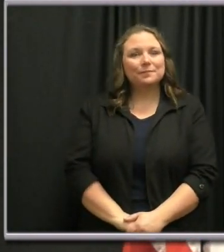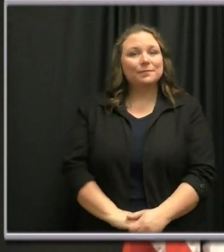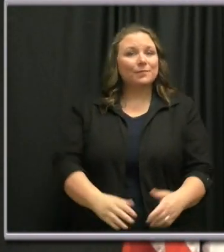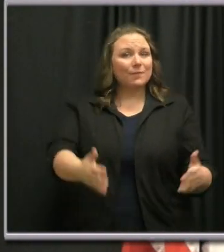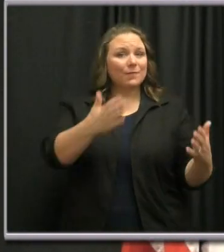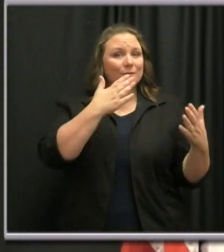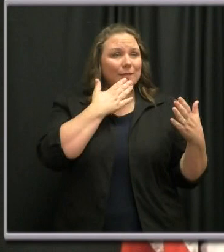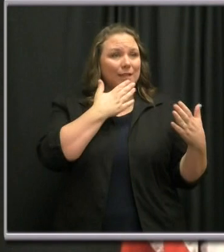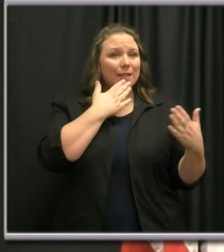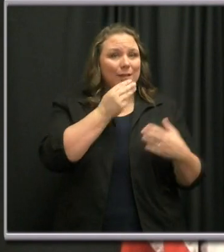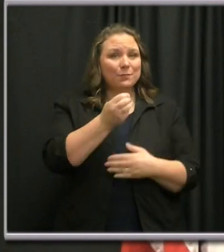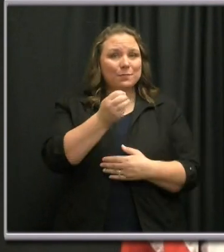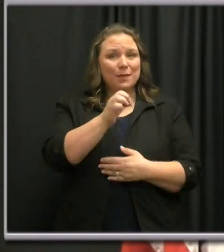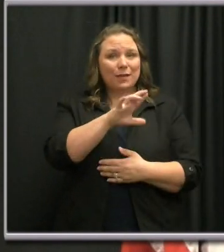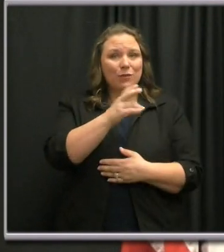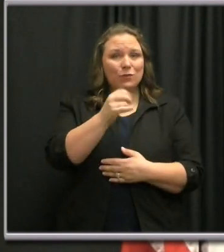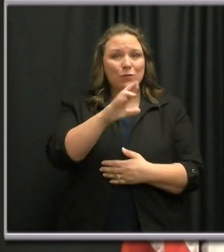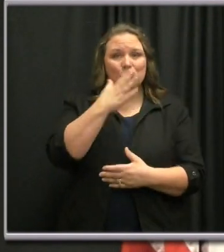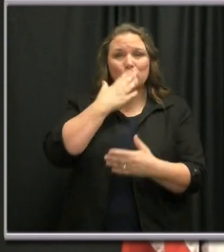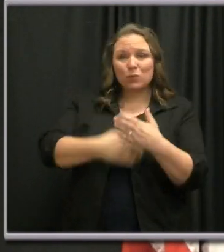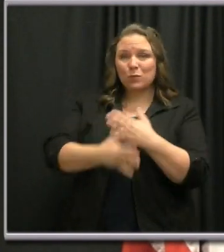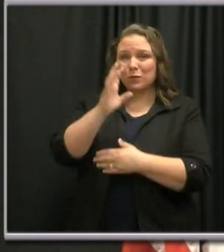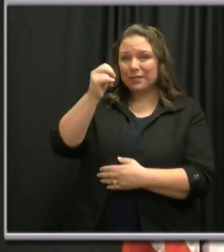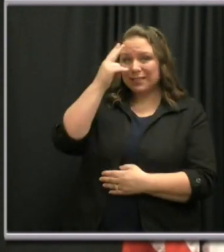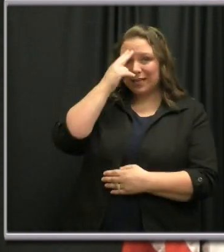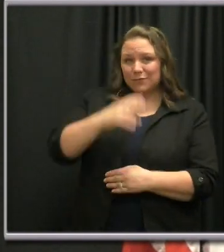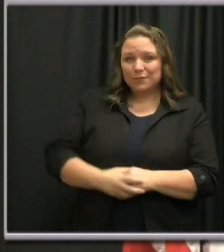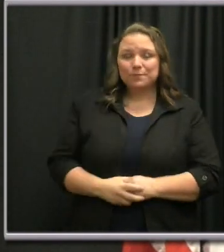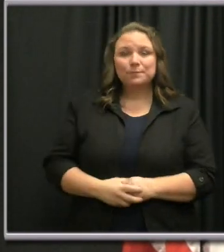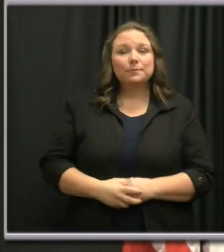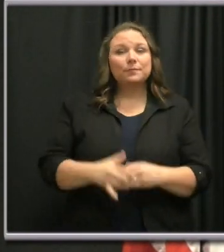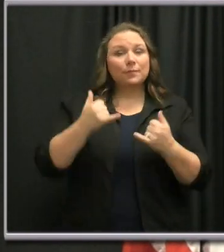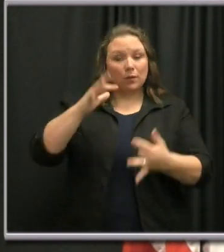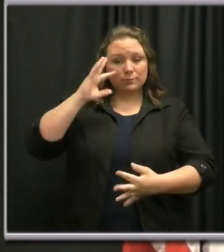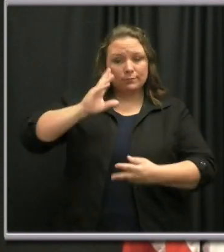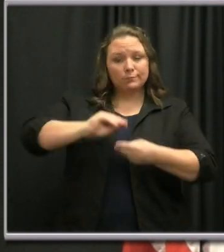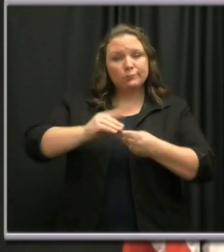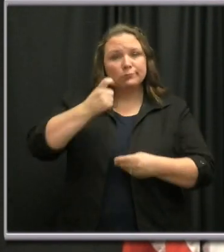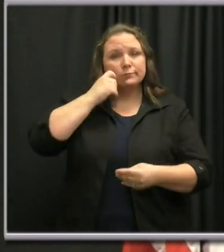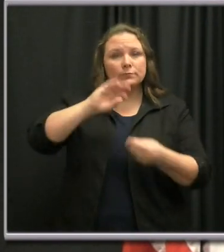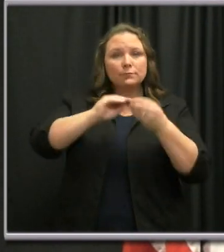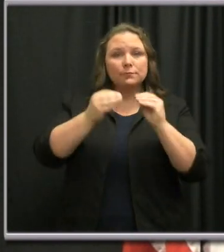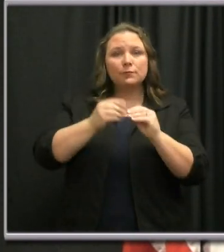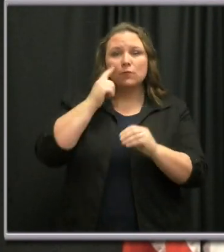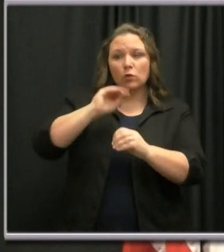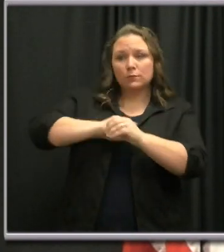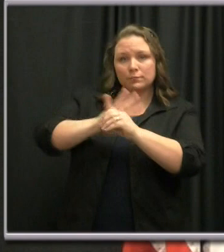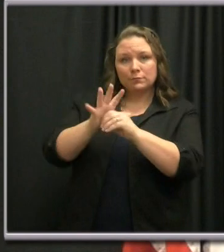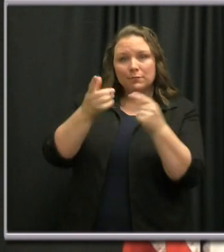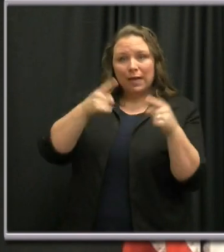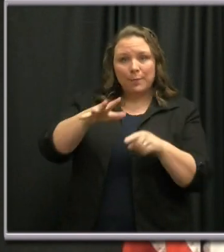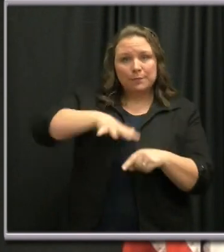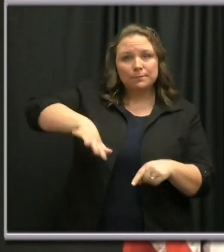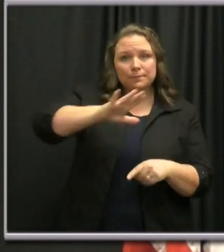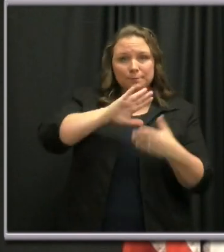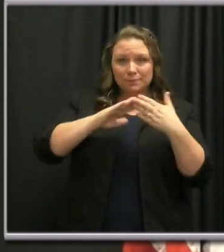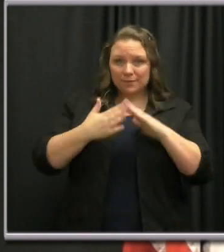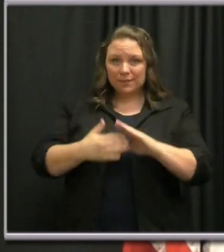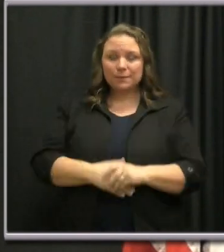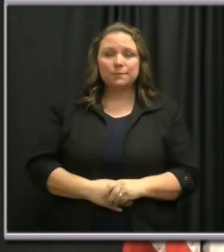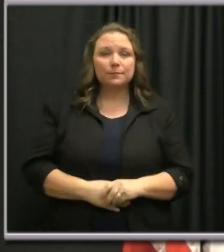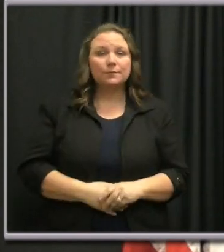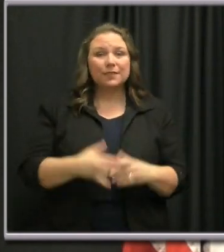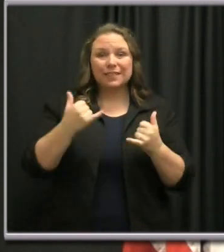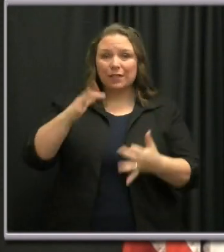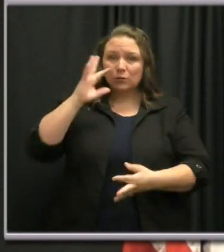Thank you, Mayor Cooper, and good morning, Nashville. Here's the latest information on the COVID-19 virus in our city. We now